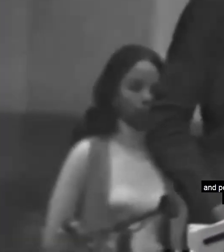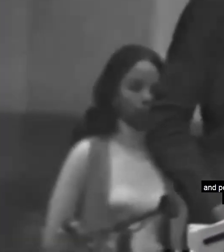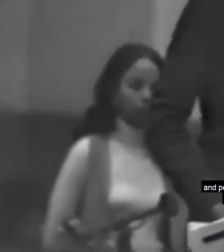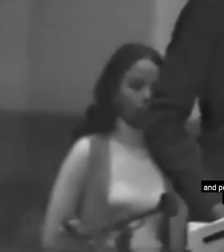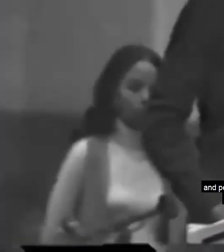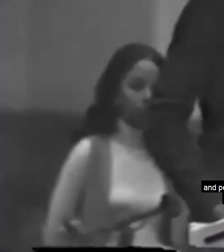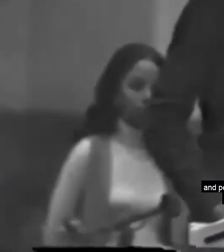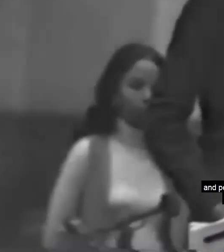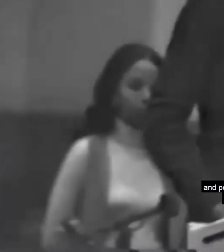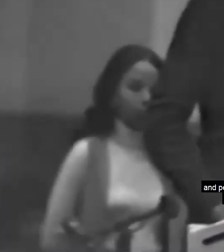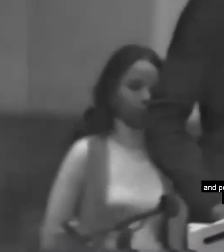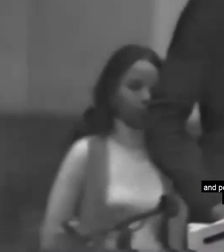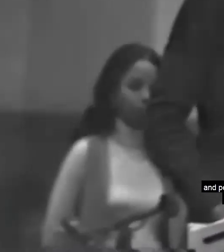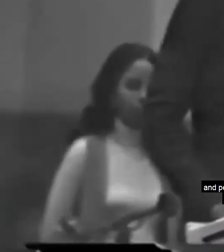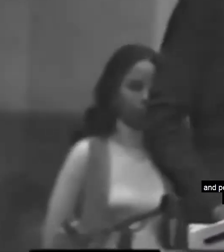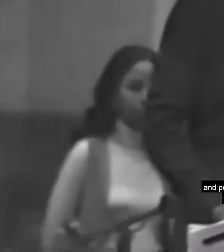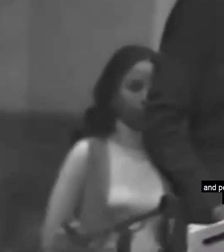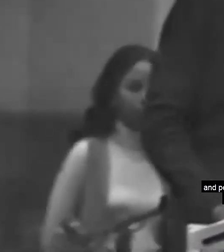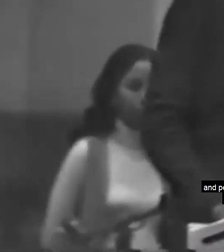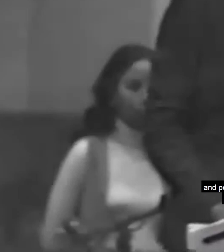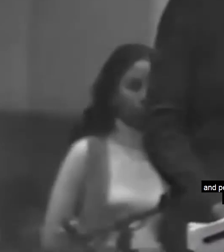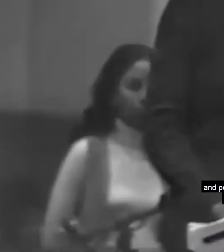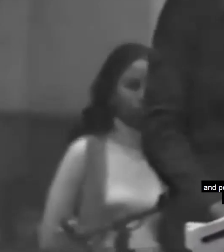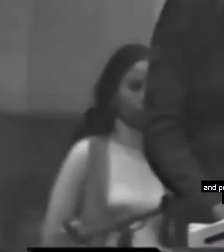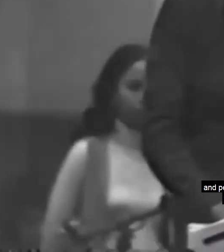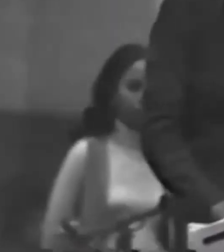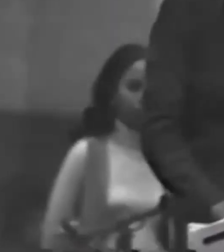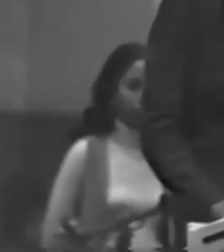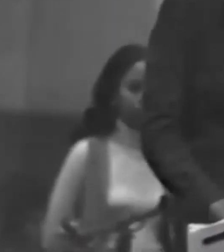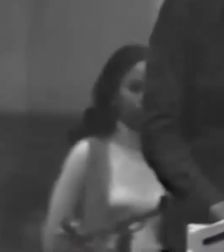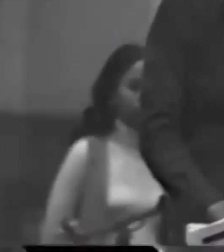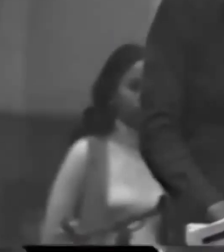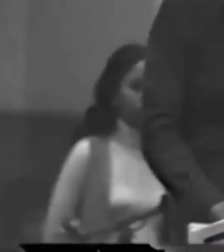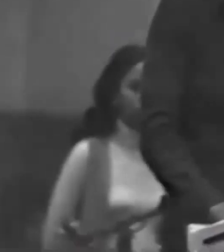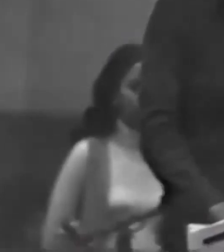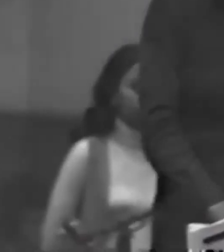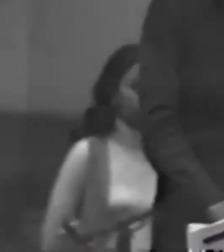perhaps eventually towards nuclear destruction.